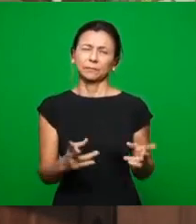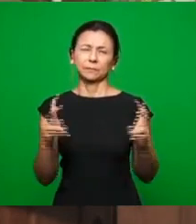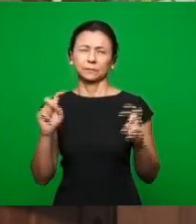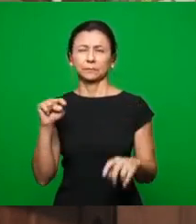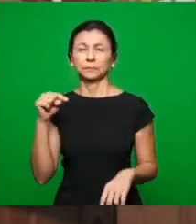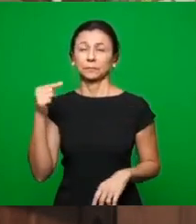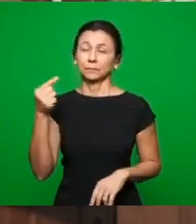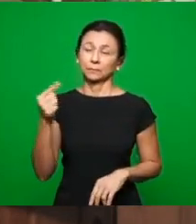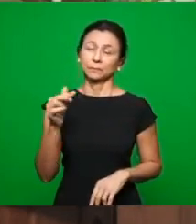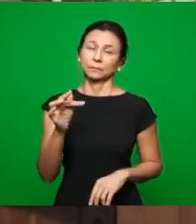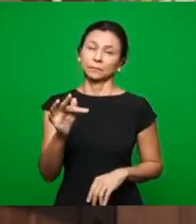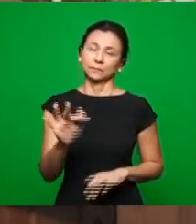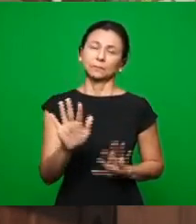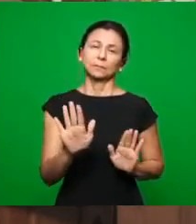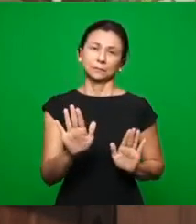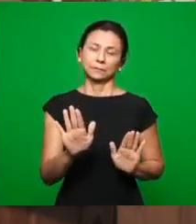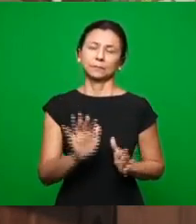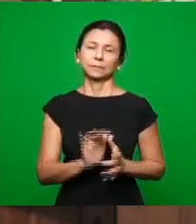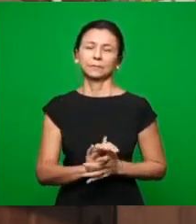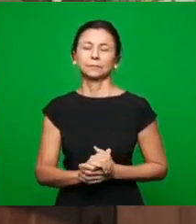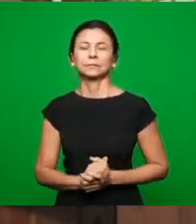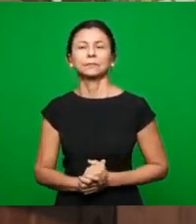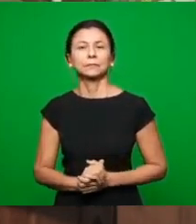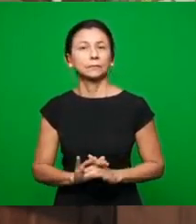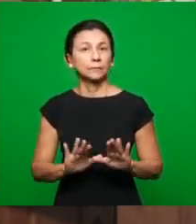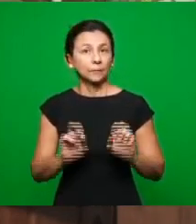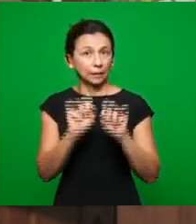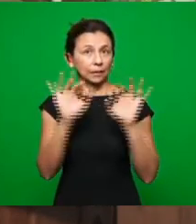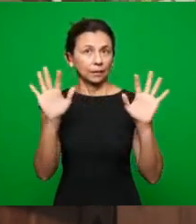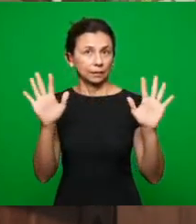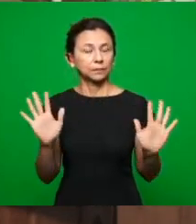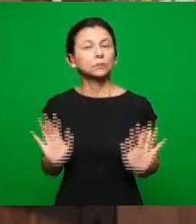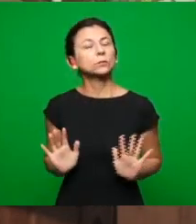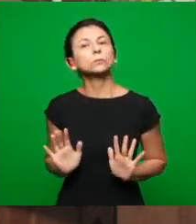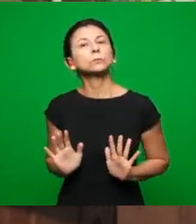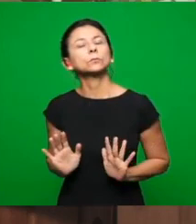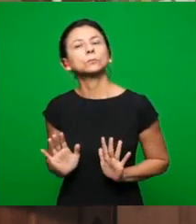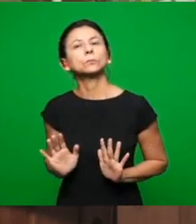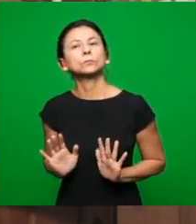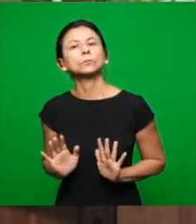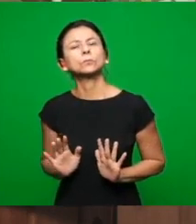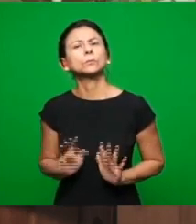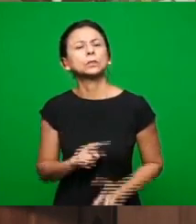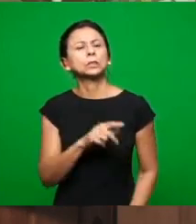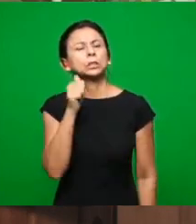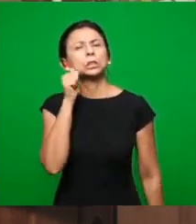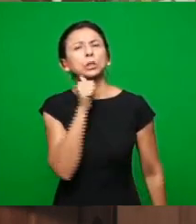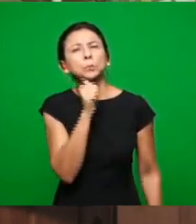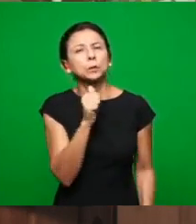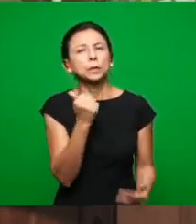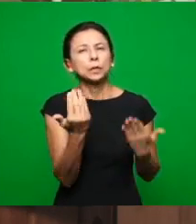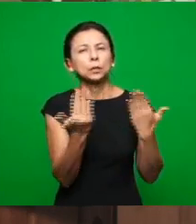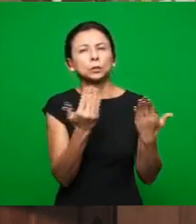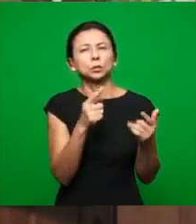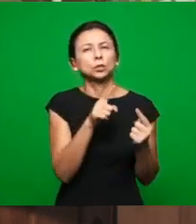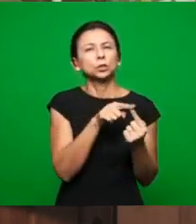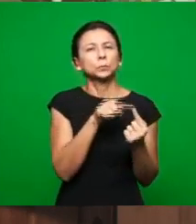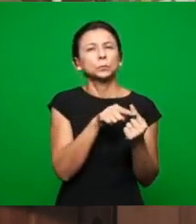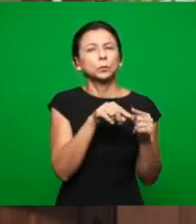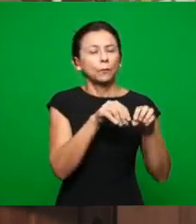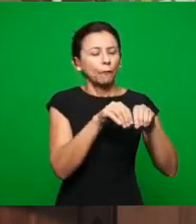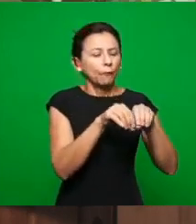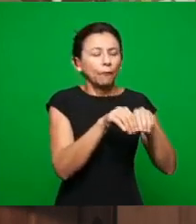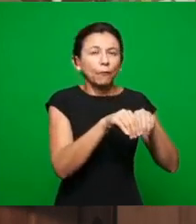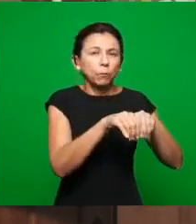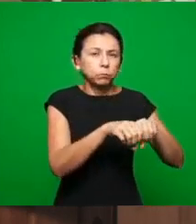it's a topic that we're going to speak about later, evidently. But it was clear that Jezebel took the leaven.